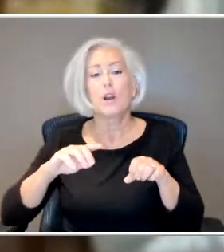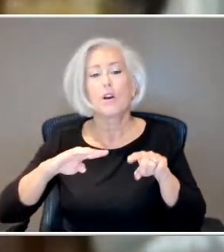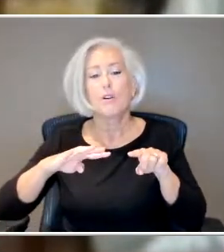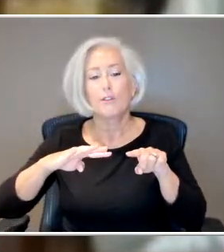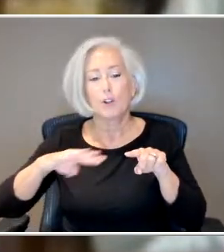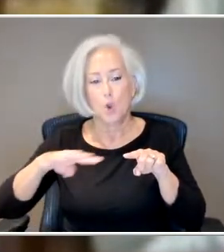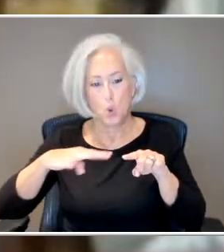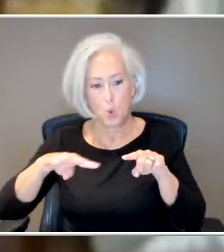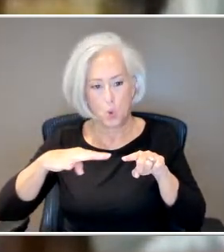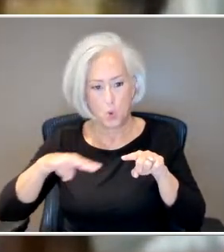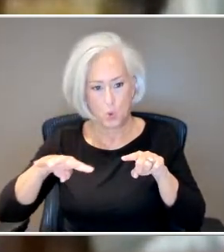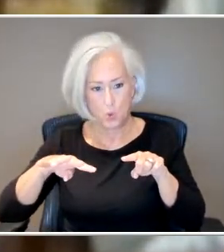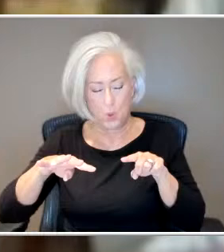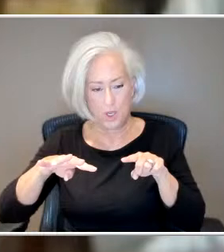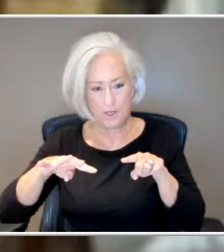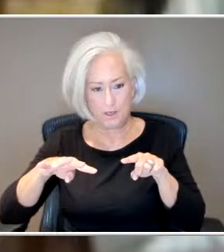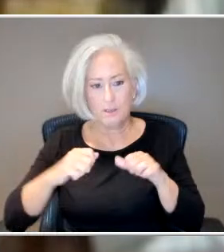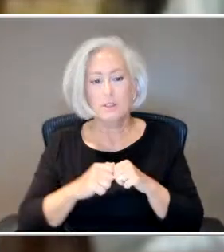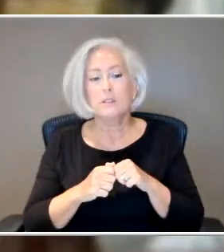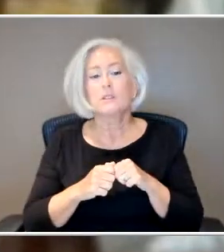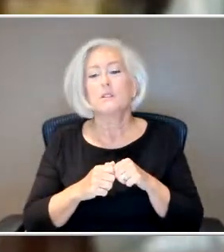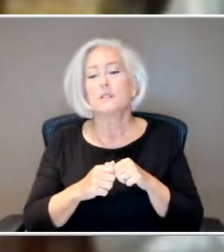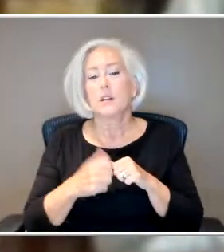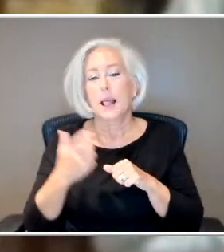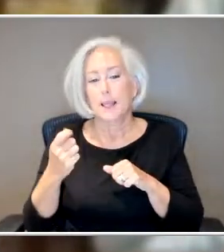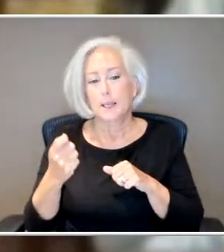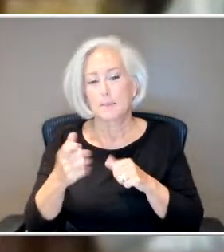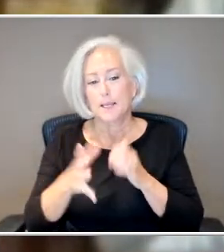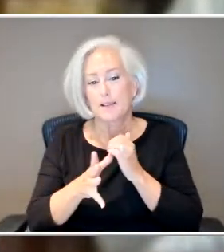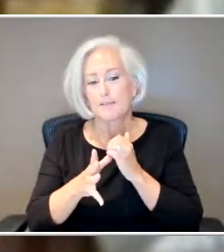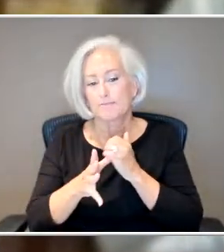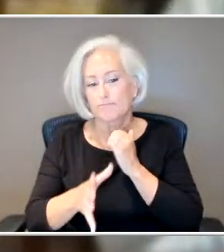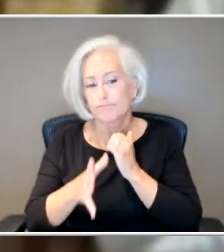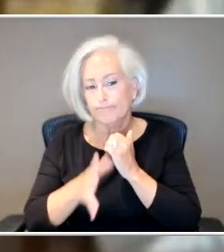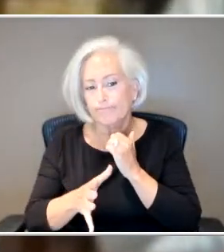And there was a little bit of valve